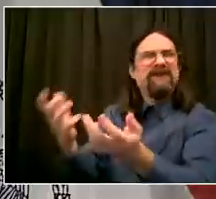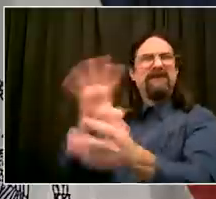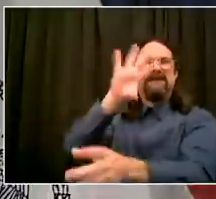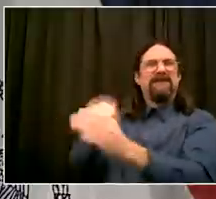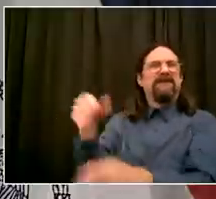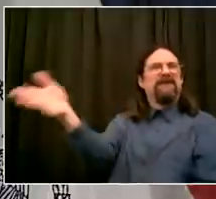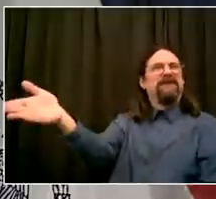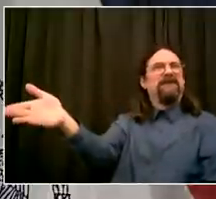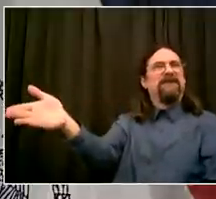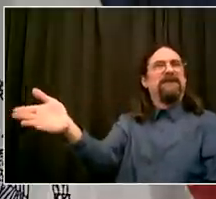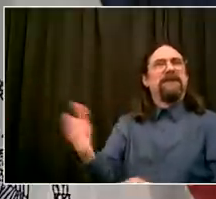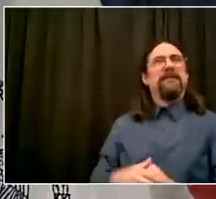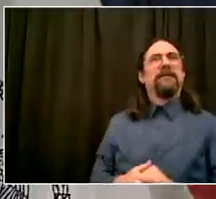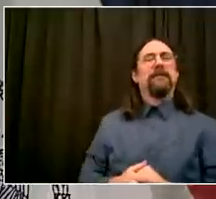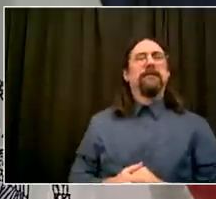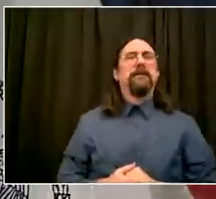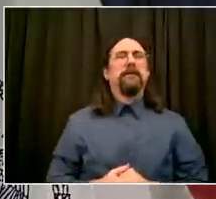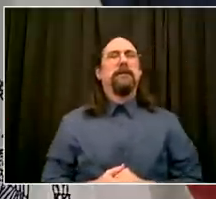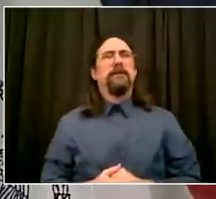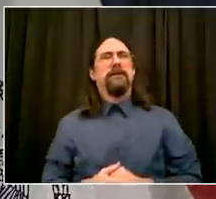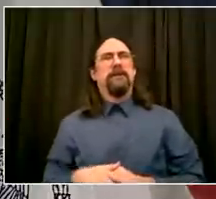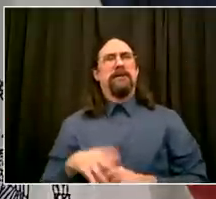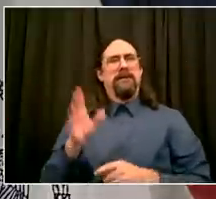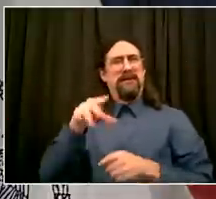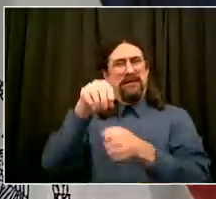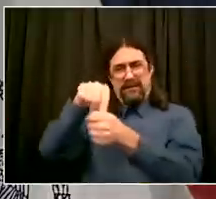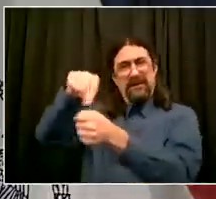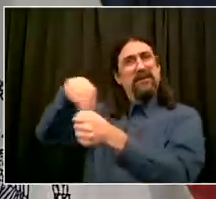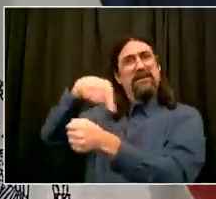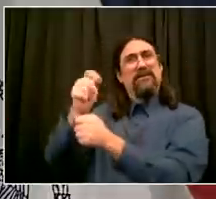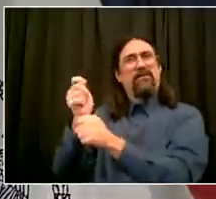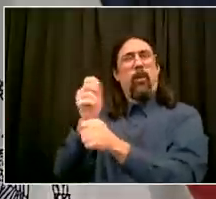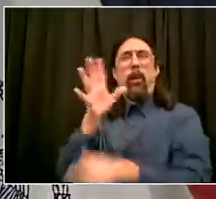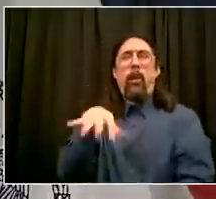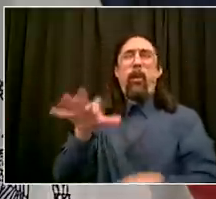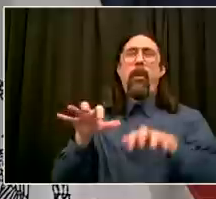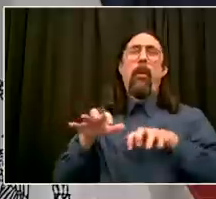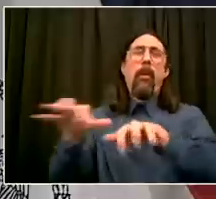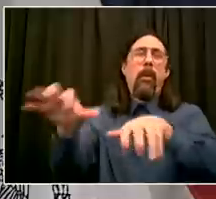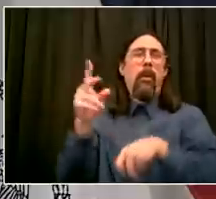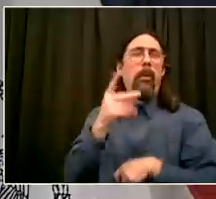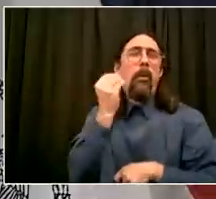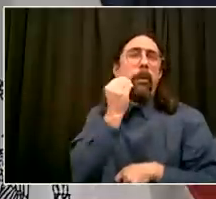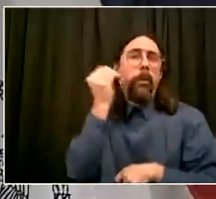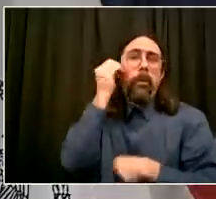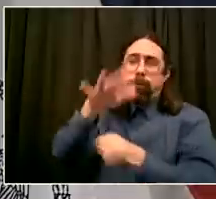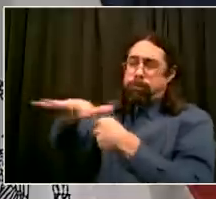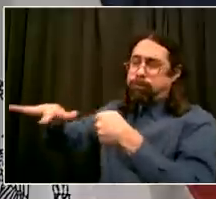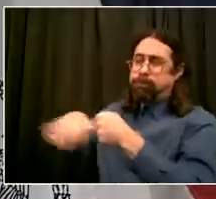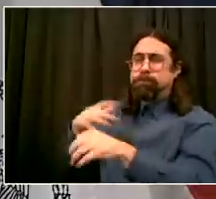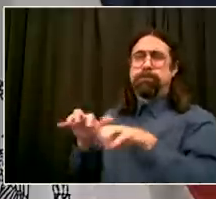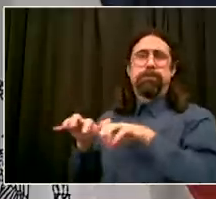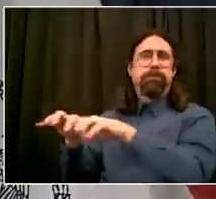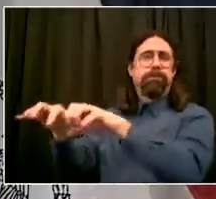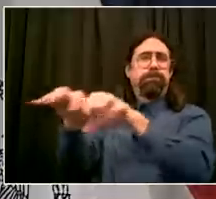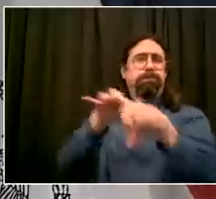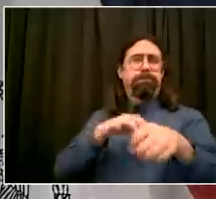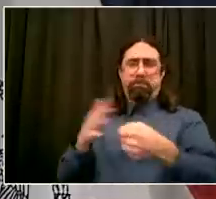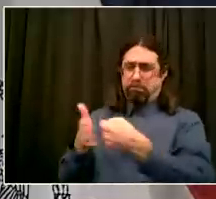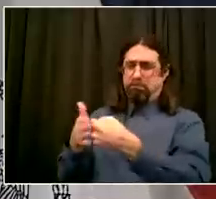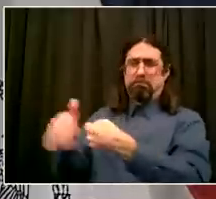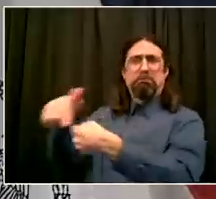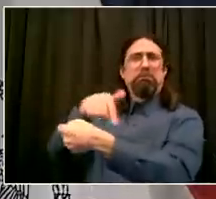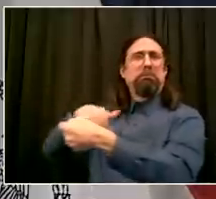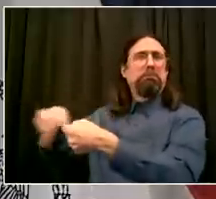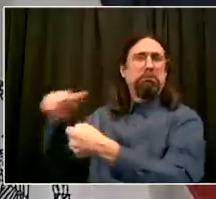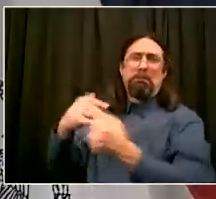But we want to make it easy for folks. We definitely, look, someplace like Citi Field is